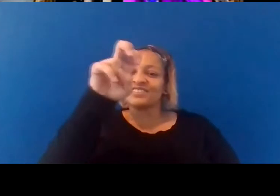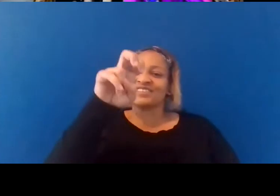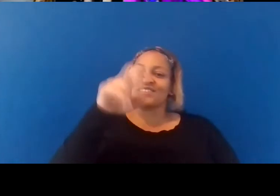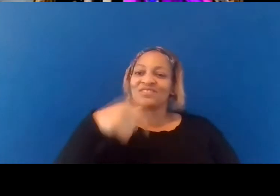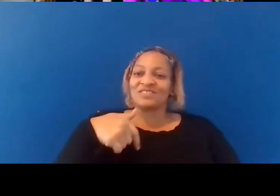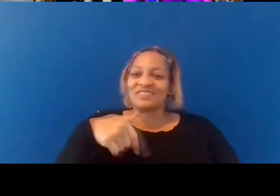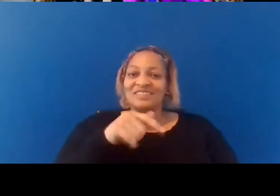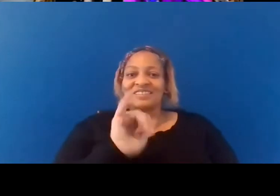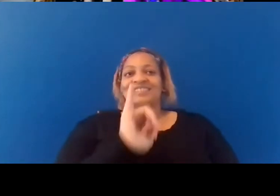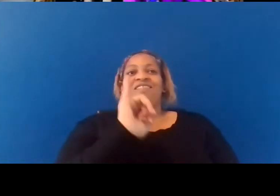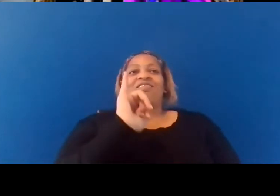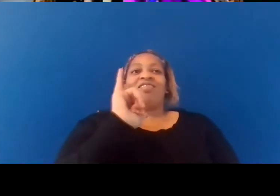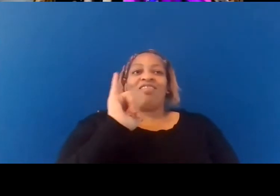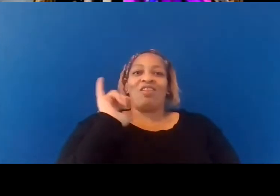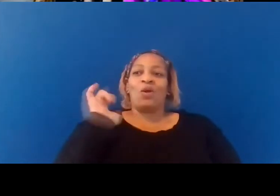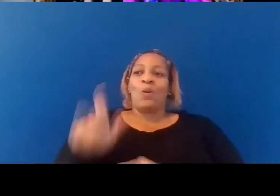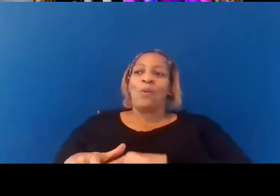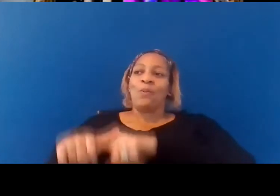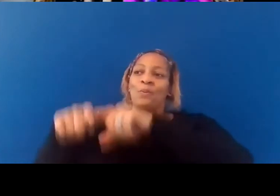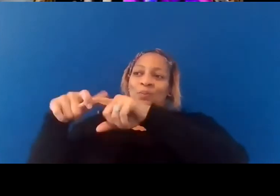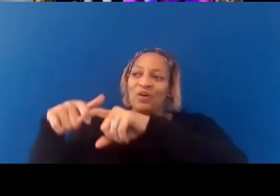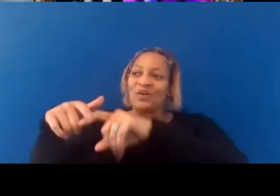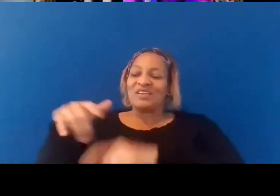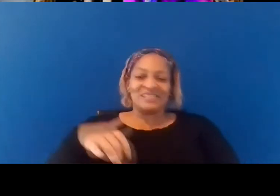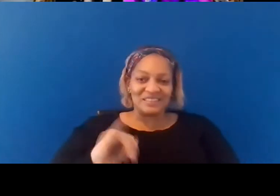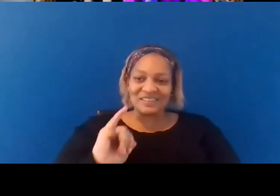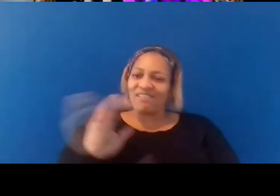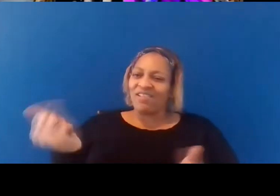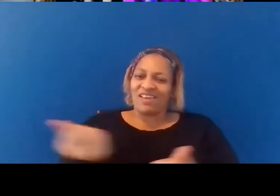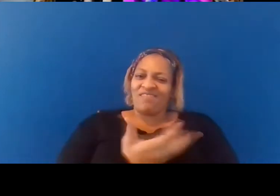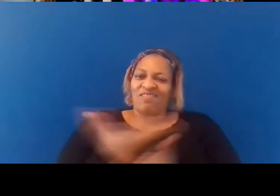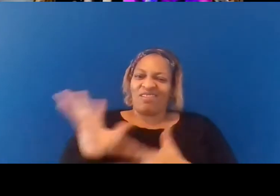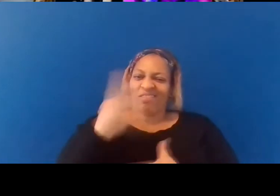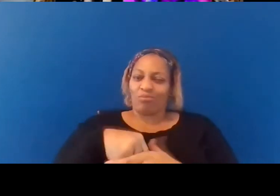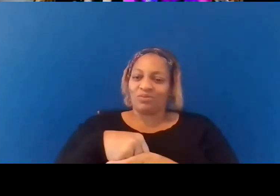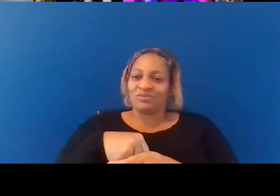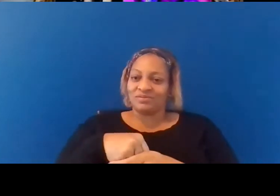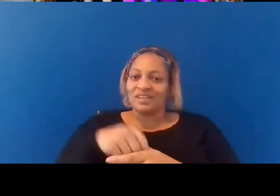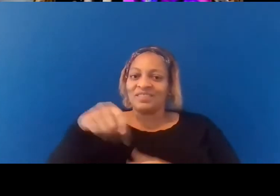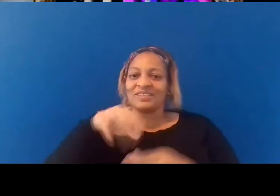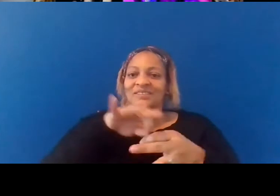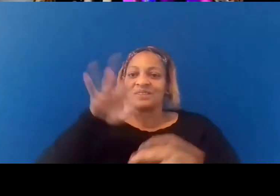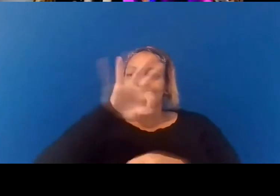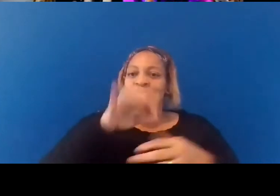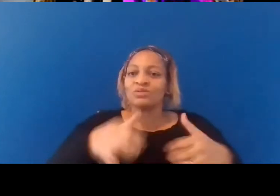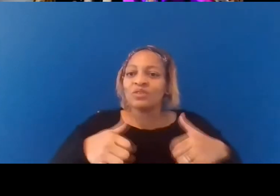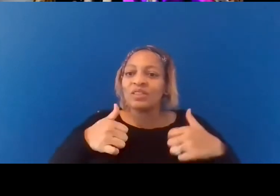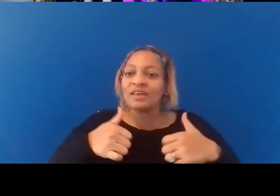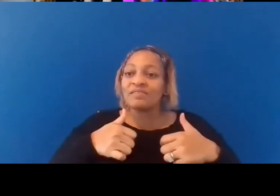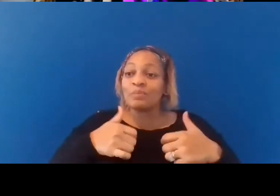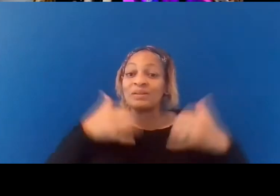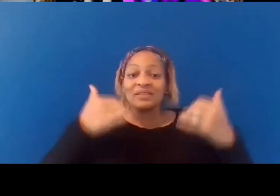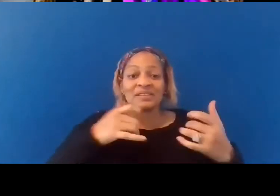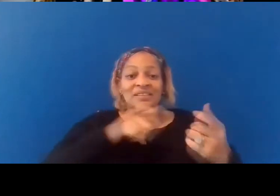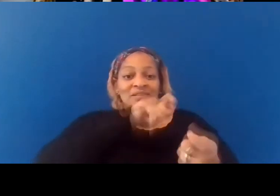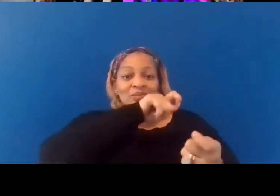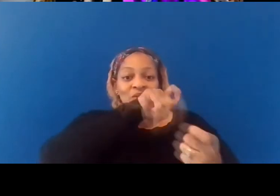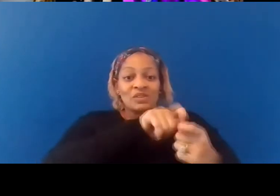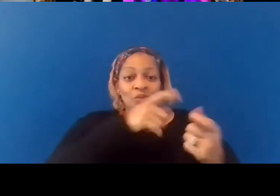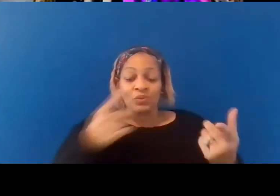that's what this spiritual life is. Today, specifically, we're talking about the triumphant